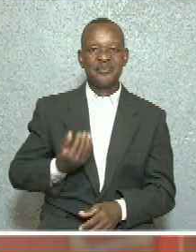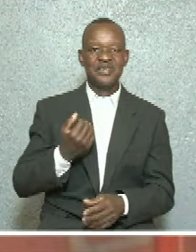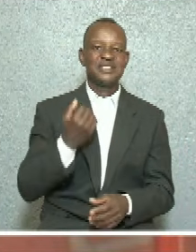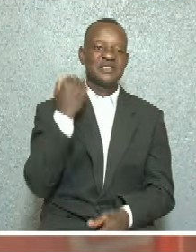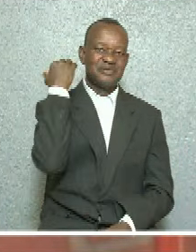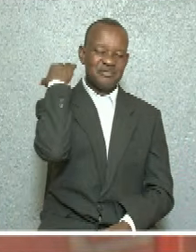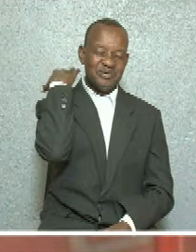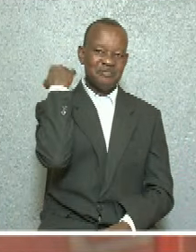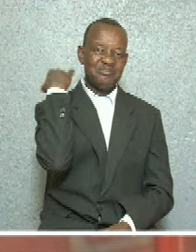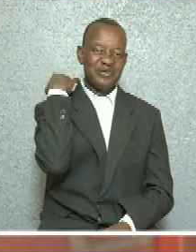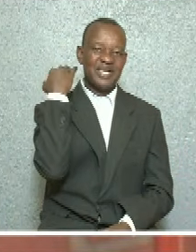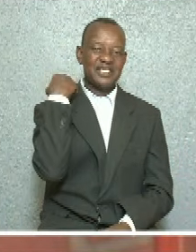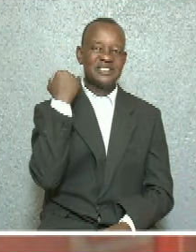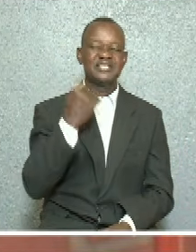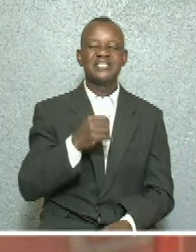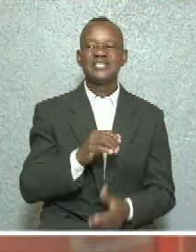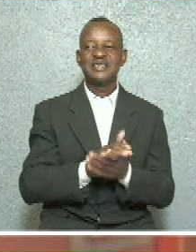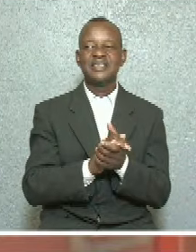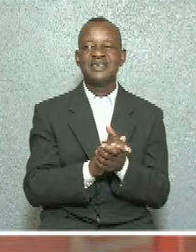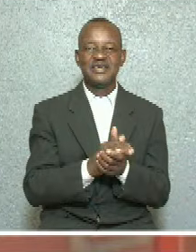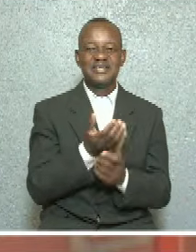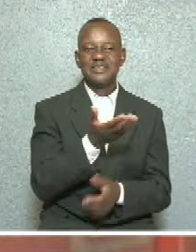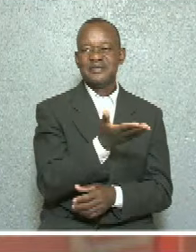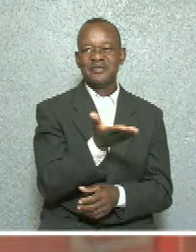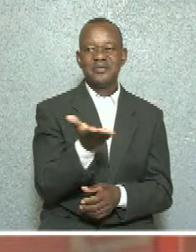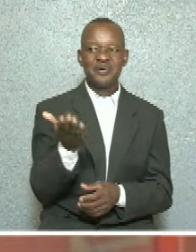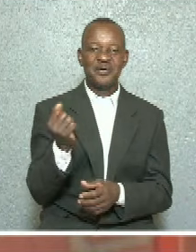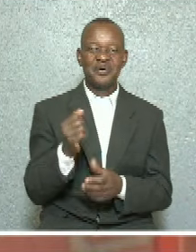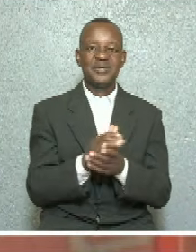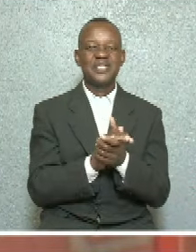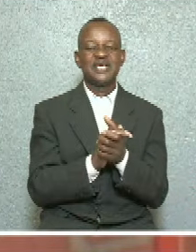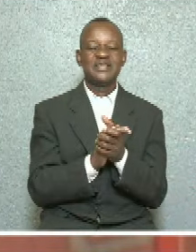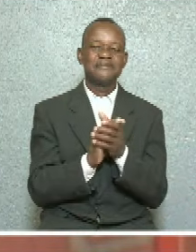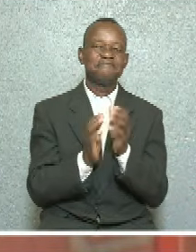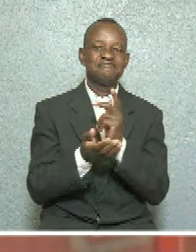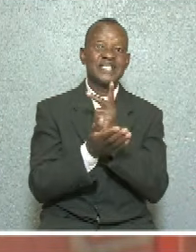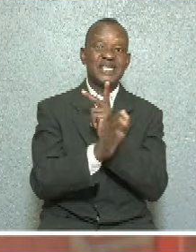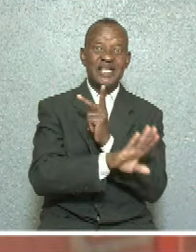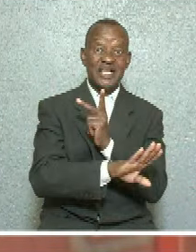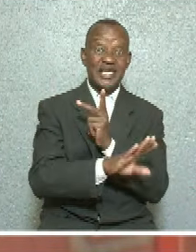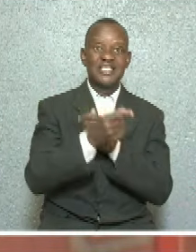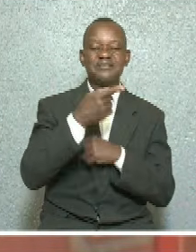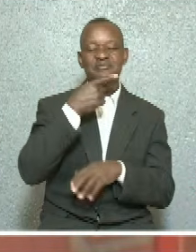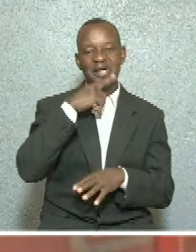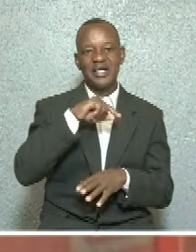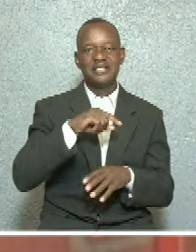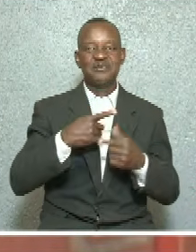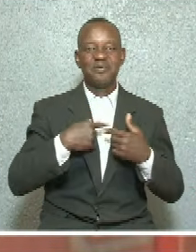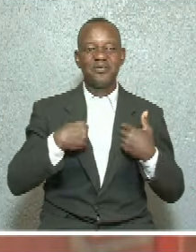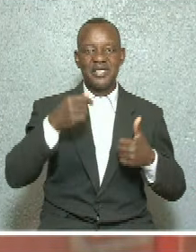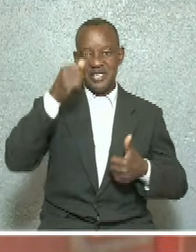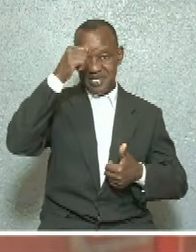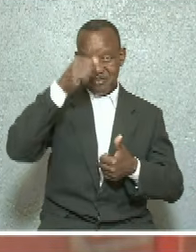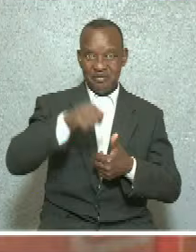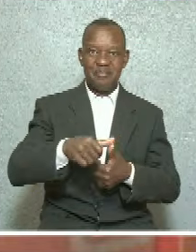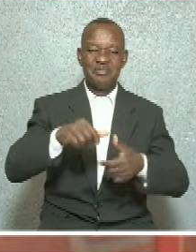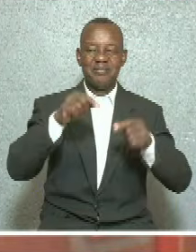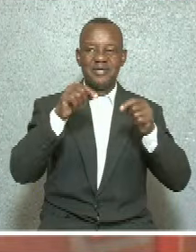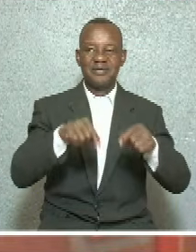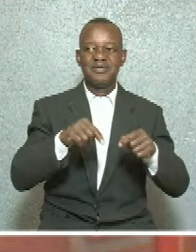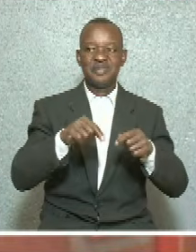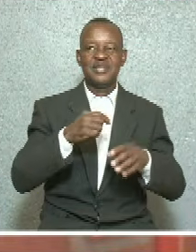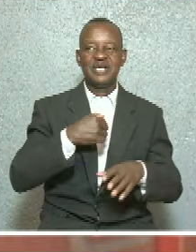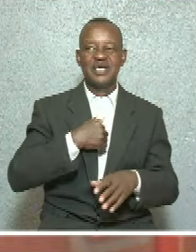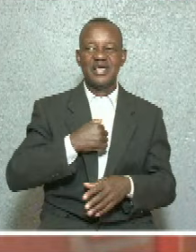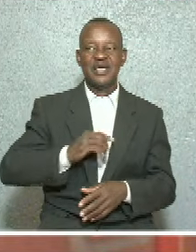that as the late man that we celebrate today, I want to leave with you that you